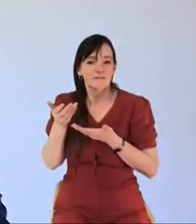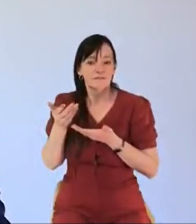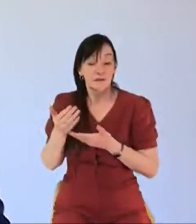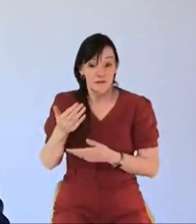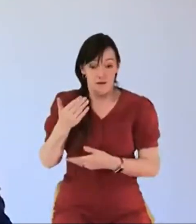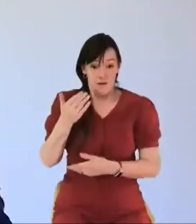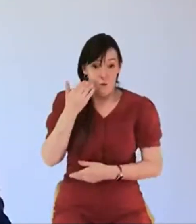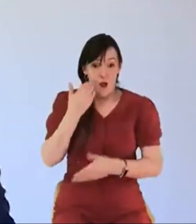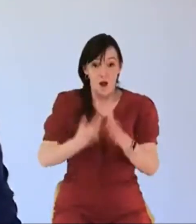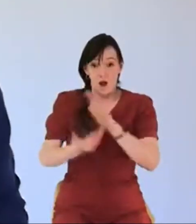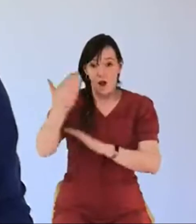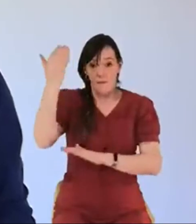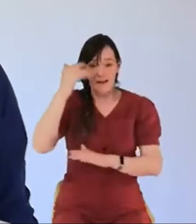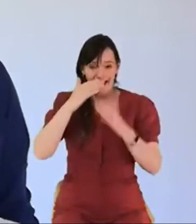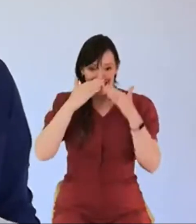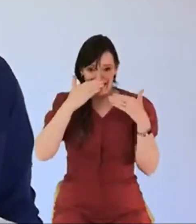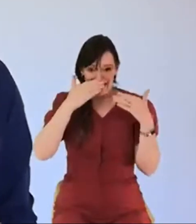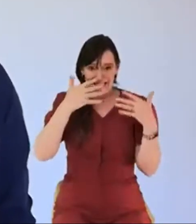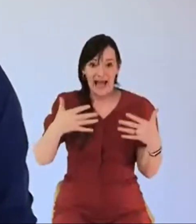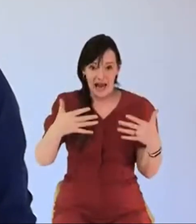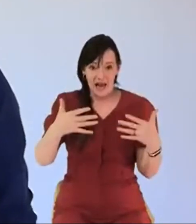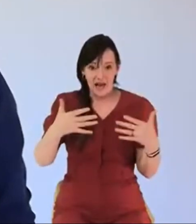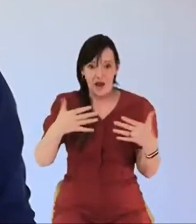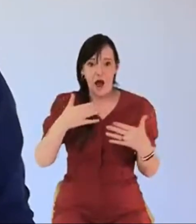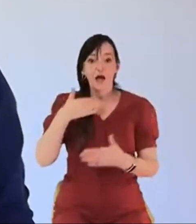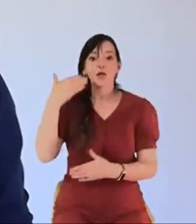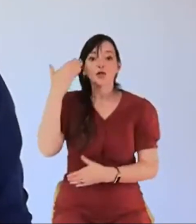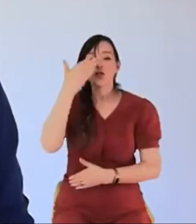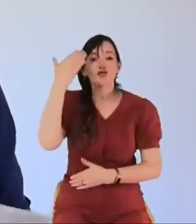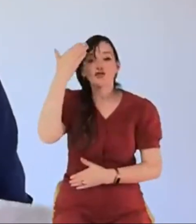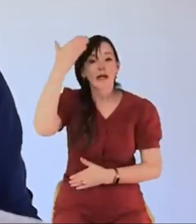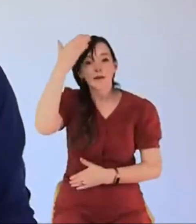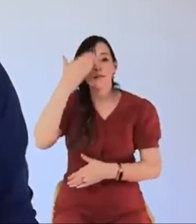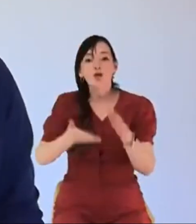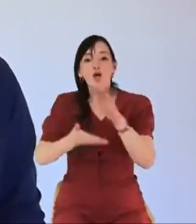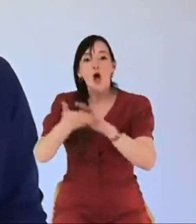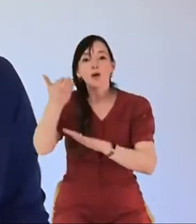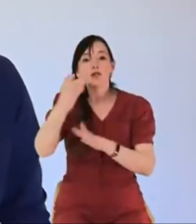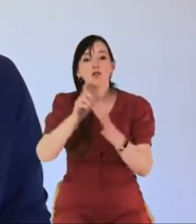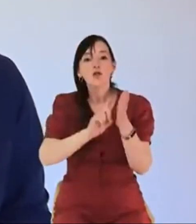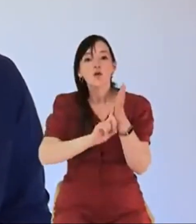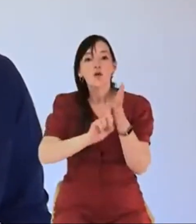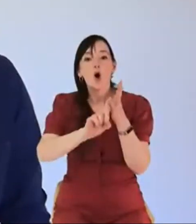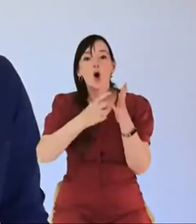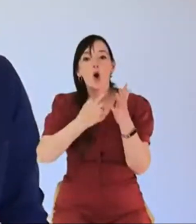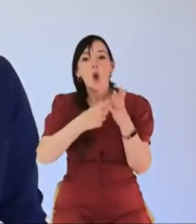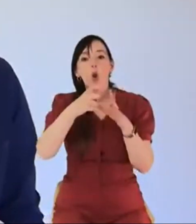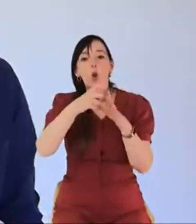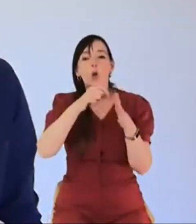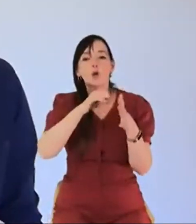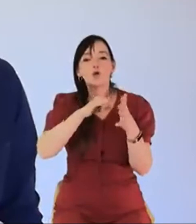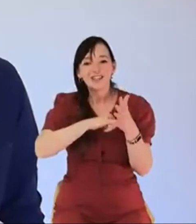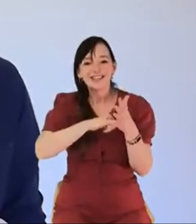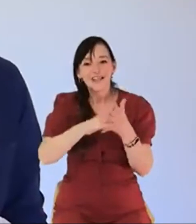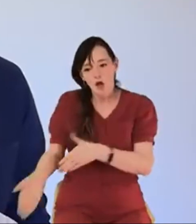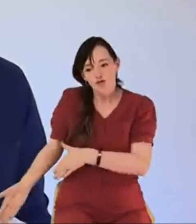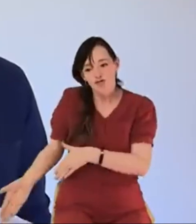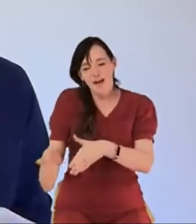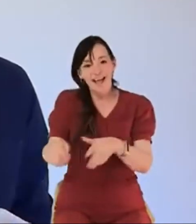when i was 10 i dreamed of going to lord's the cricket ground to watch a test match